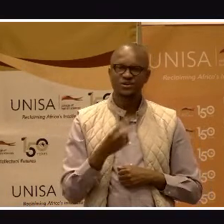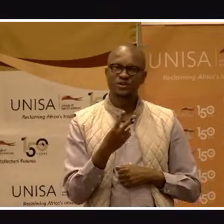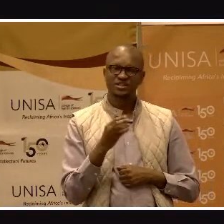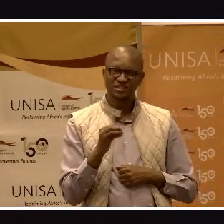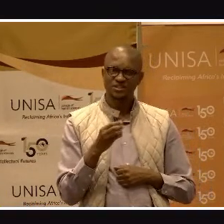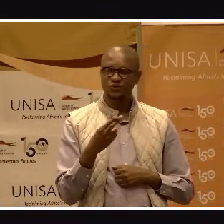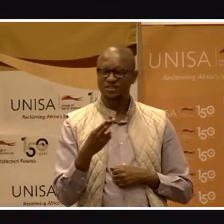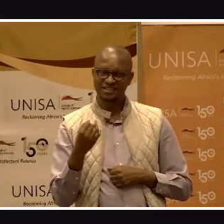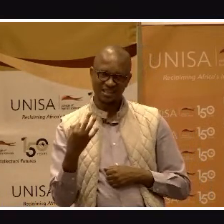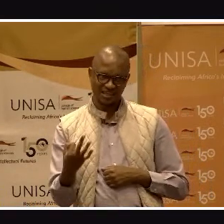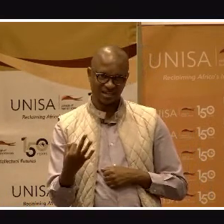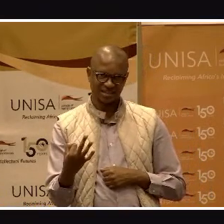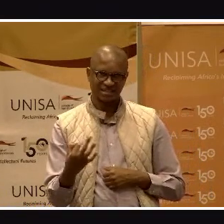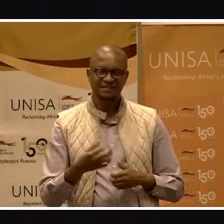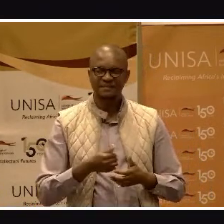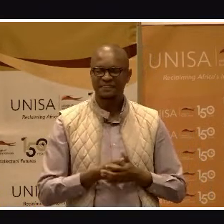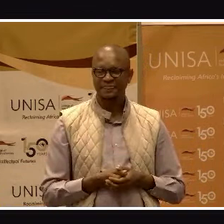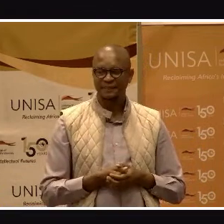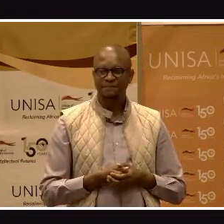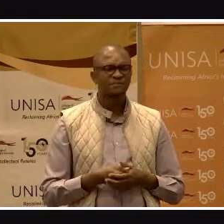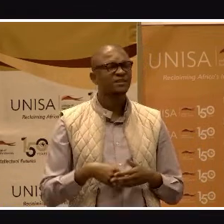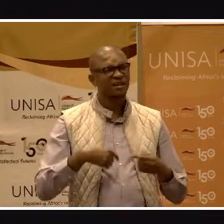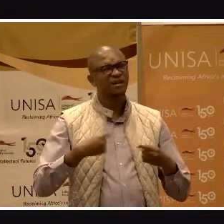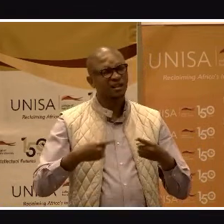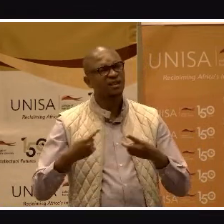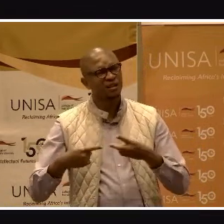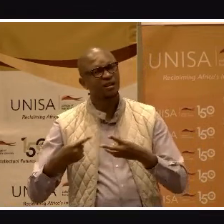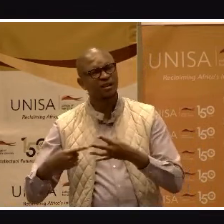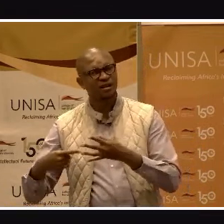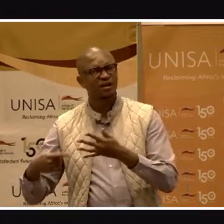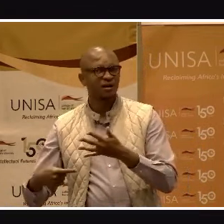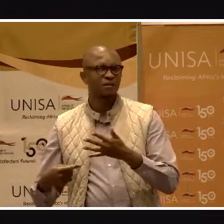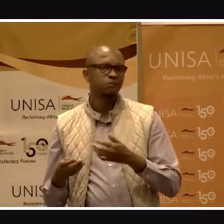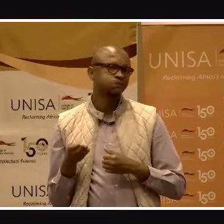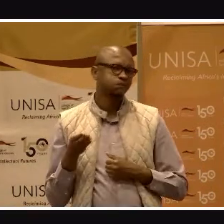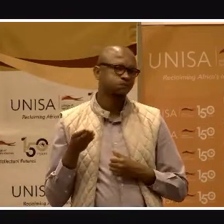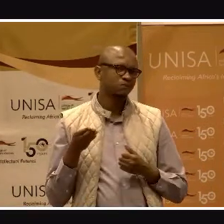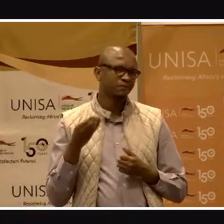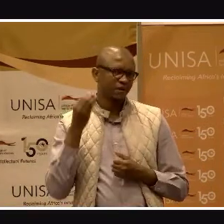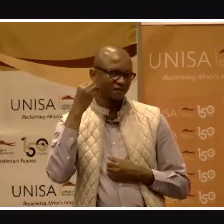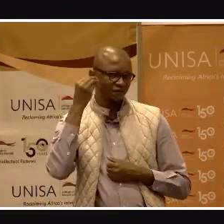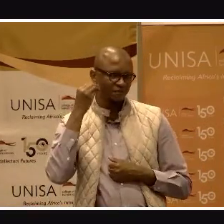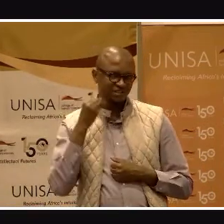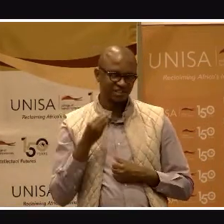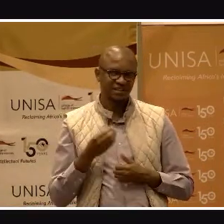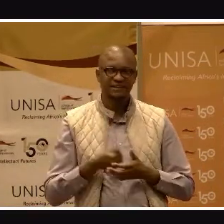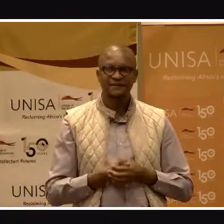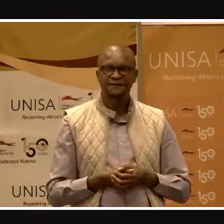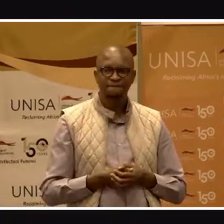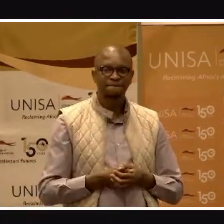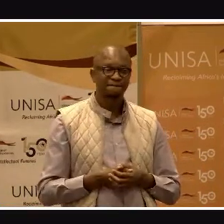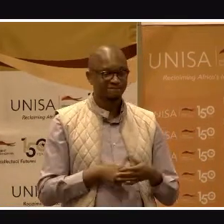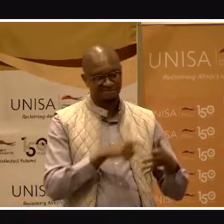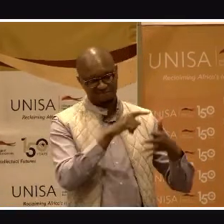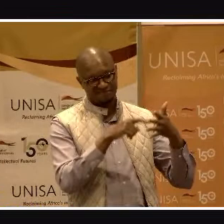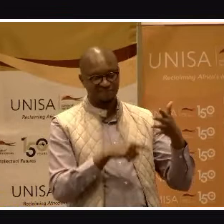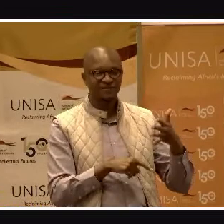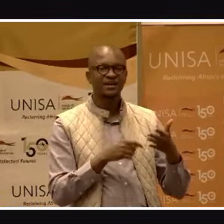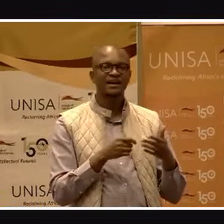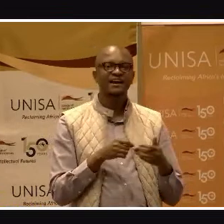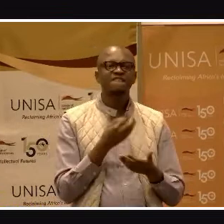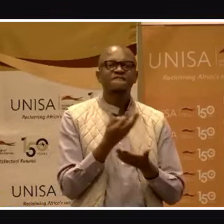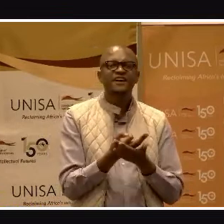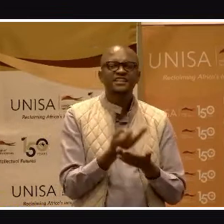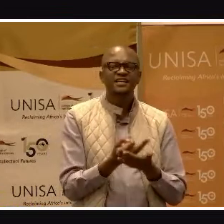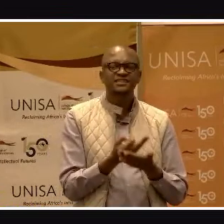2023. And so on and so forth. But what are the factors, okay, affecting fertility of